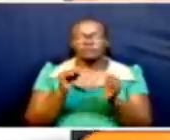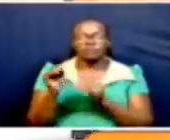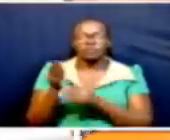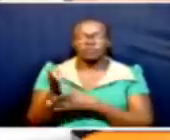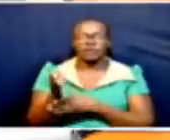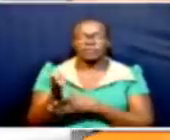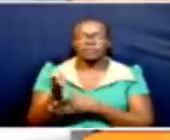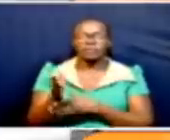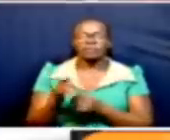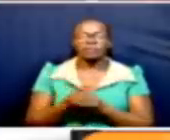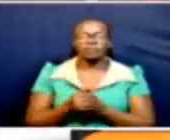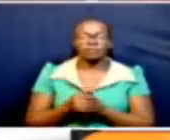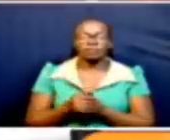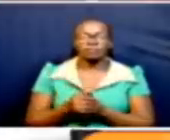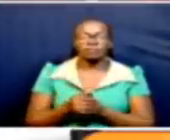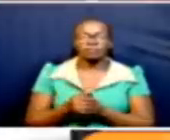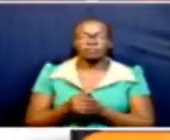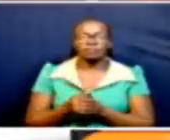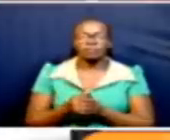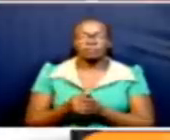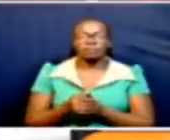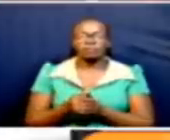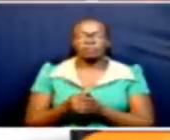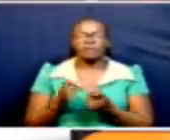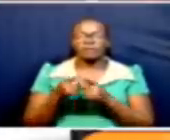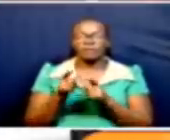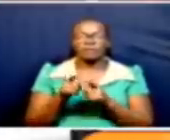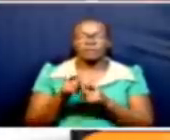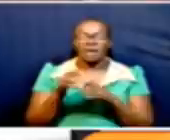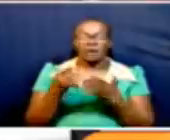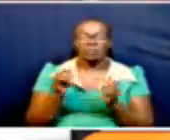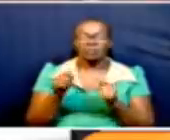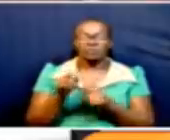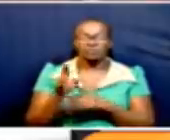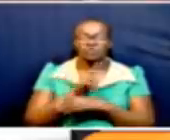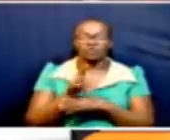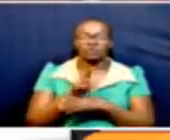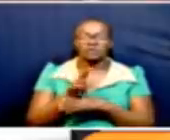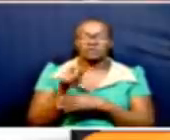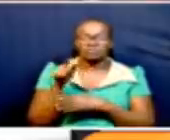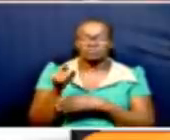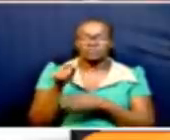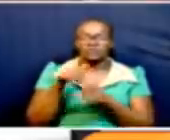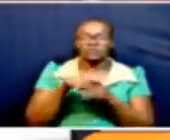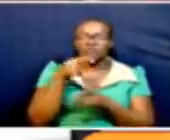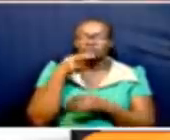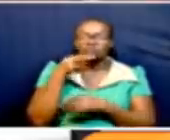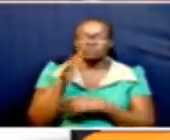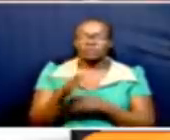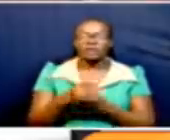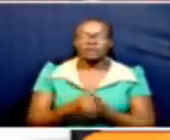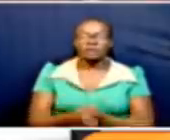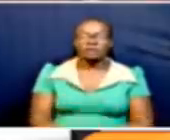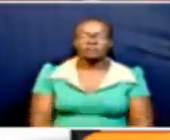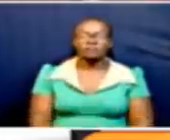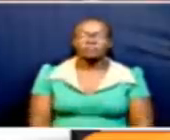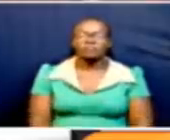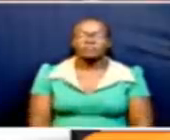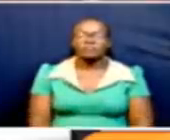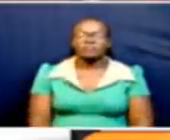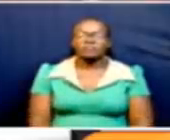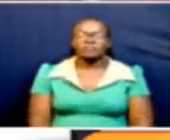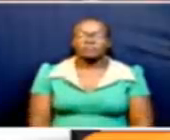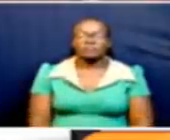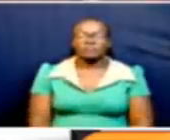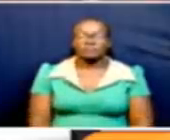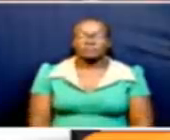friend, mercury is not a joke. It's expensive. How can you put mercury in sugar? It's total madness. They are lying to you. This is business. And yet they're convincing